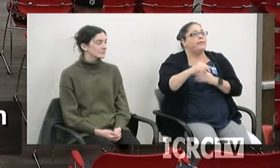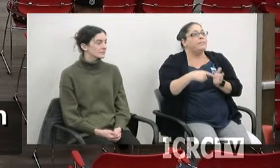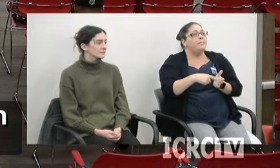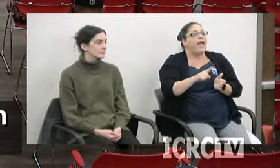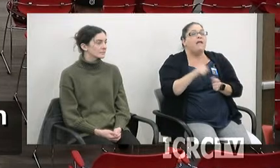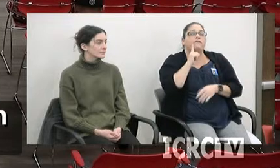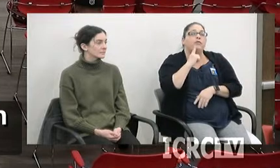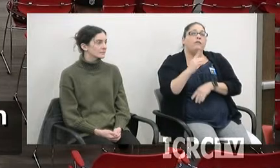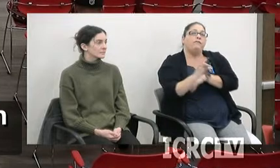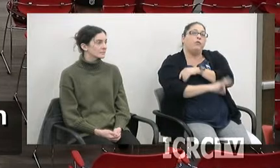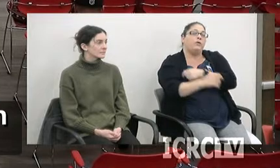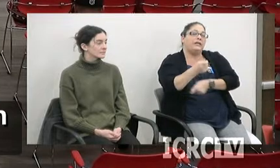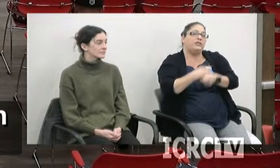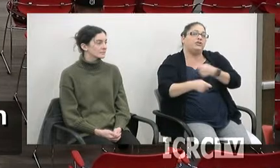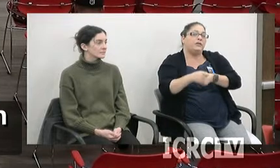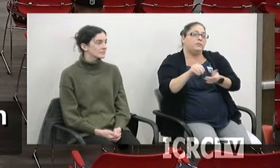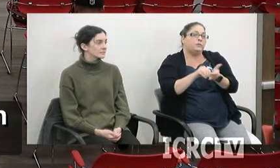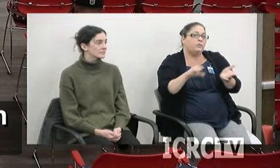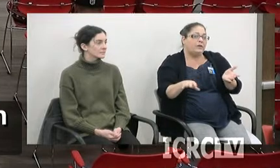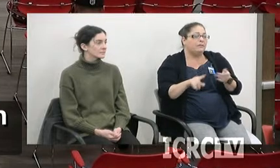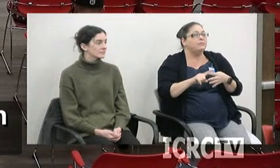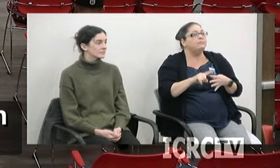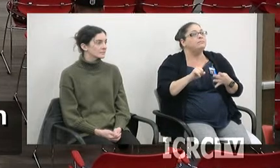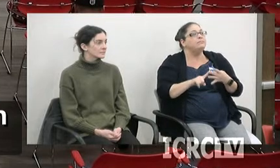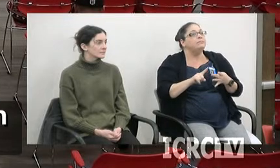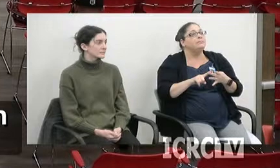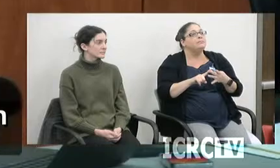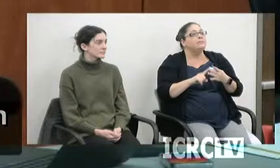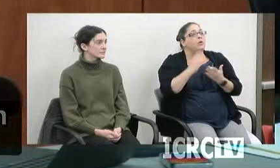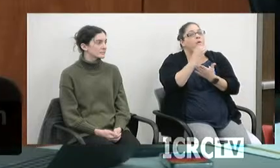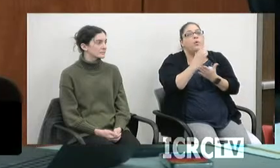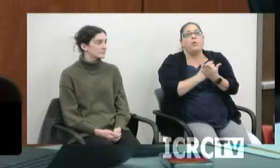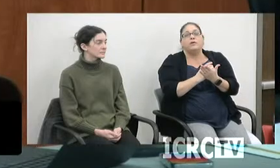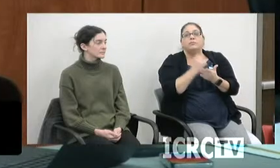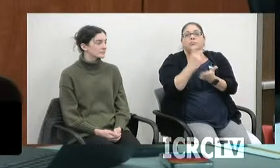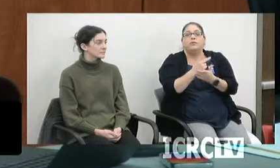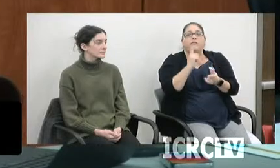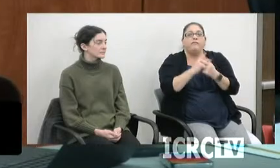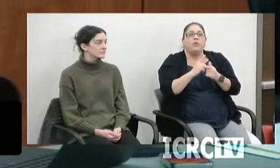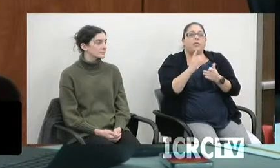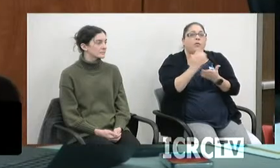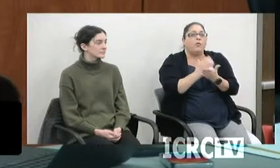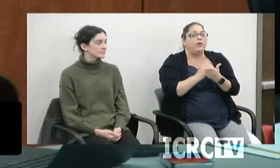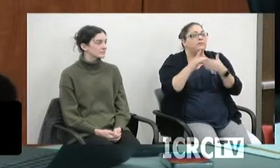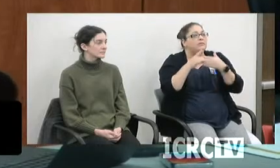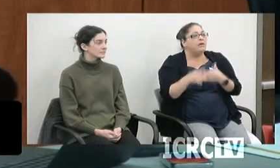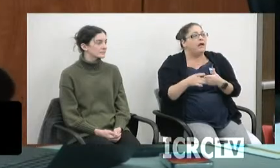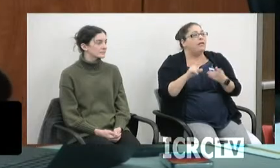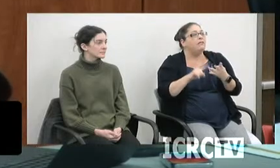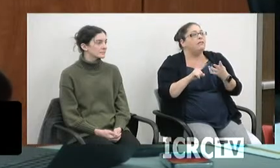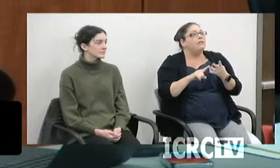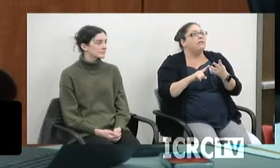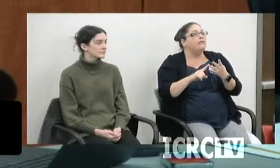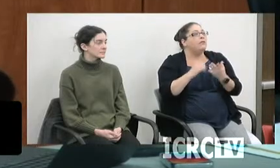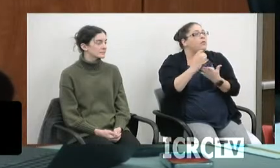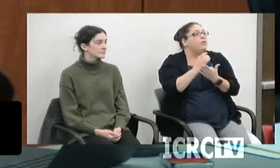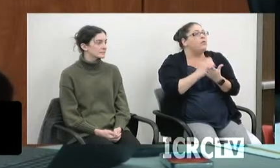exchange students, course approvals for the high school course guide, and the Milford Junior High course science